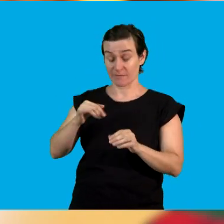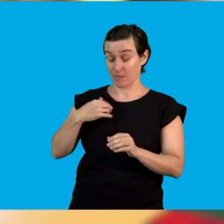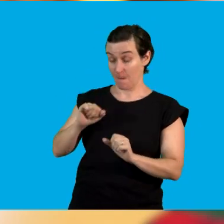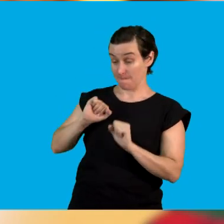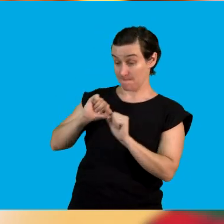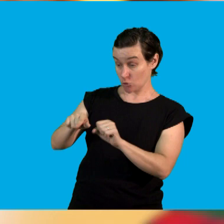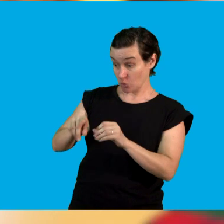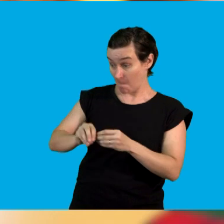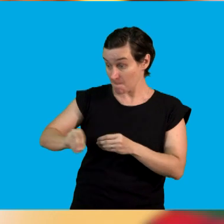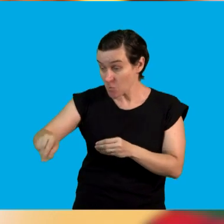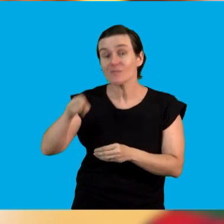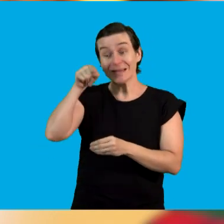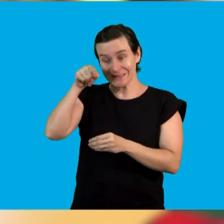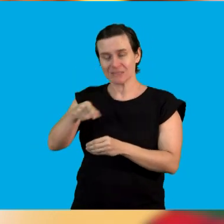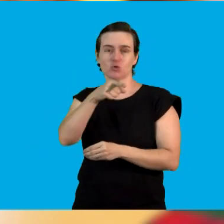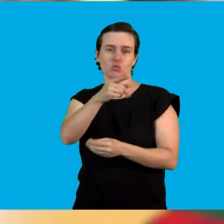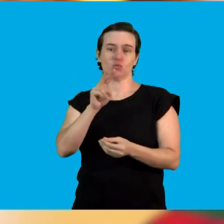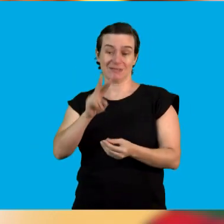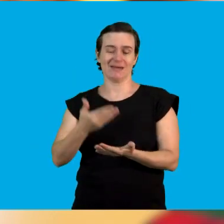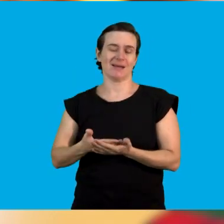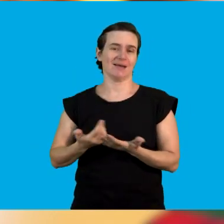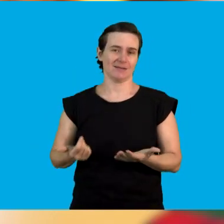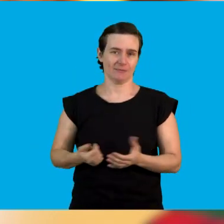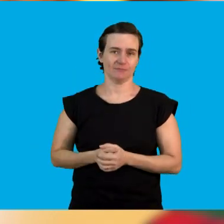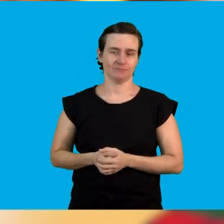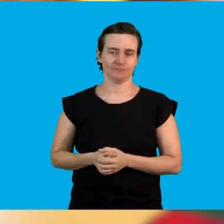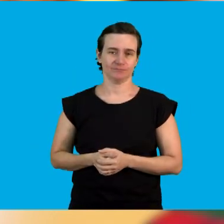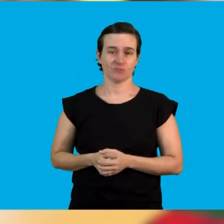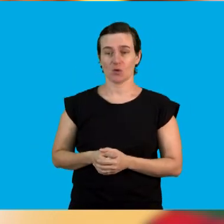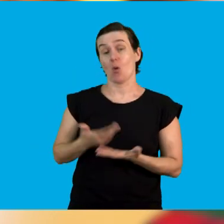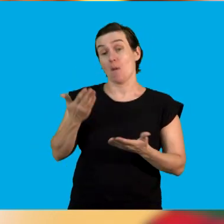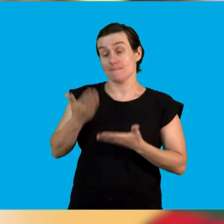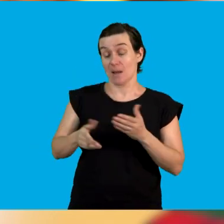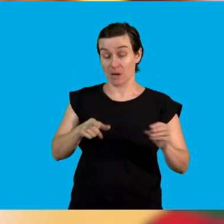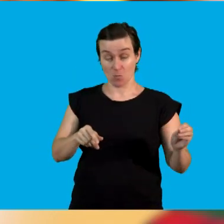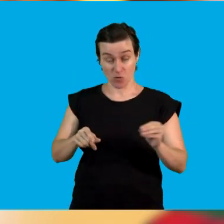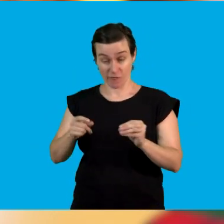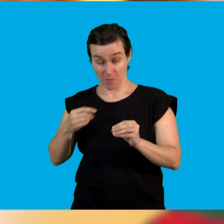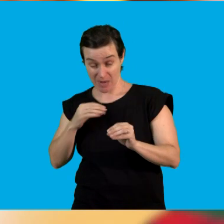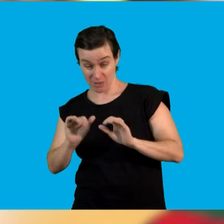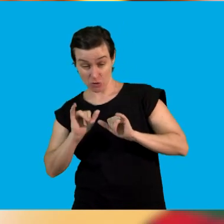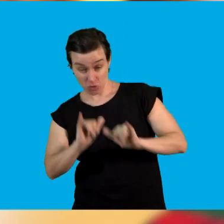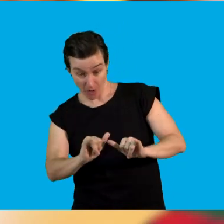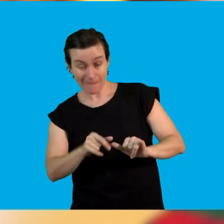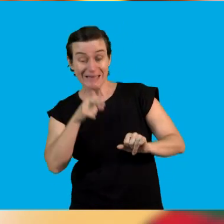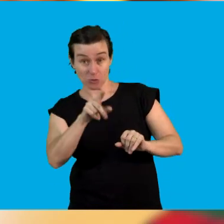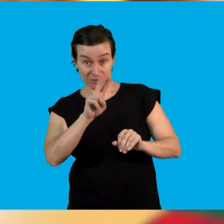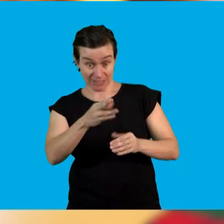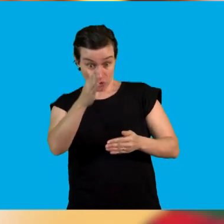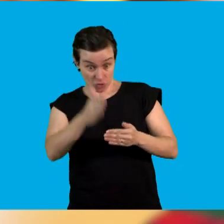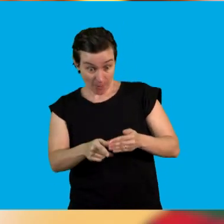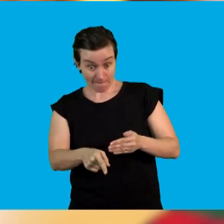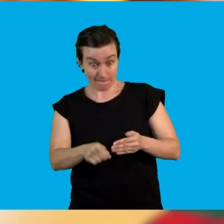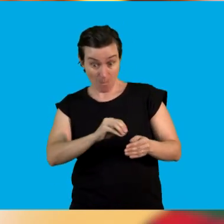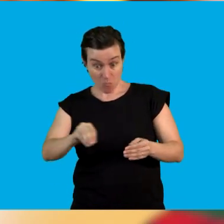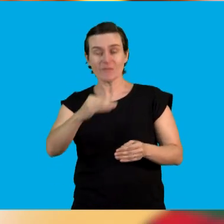if you have applied a force onto an object, the object will either start moving or the object will come to a standstill. So, that means you have applied a